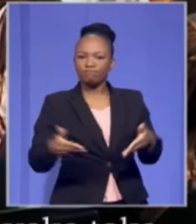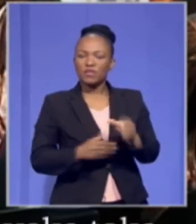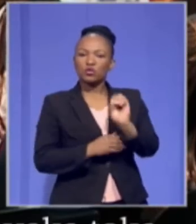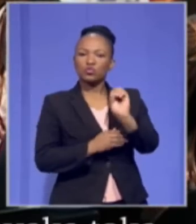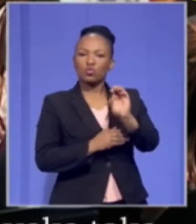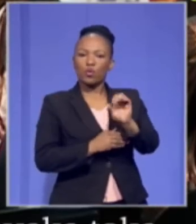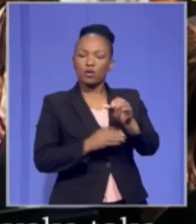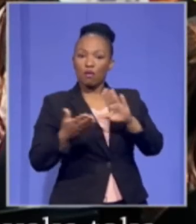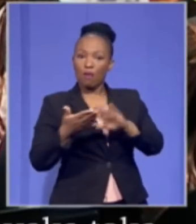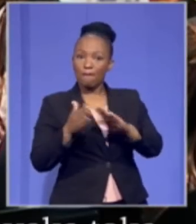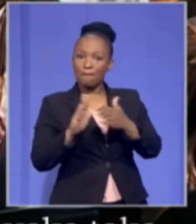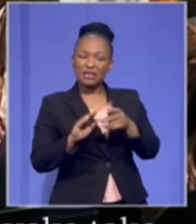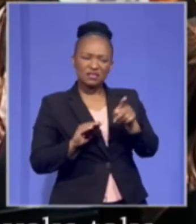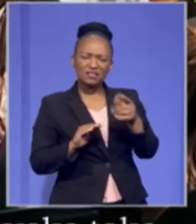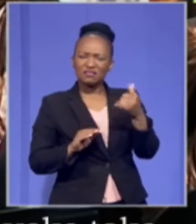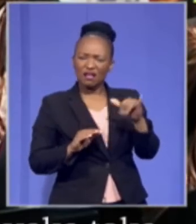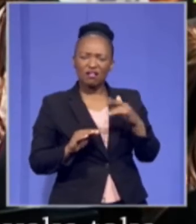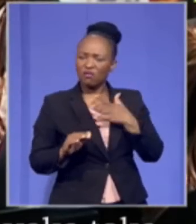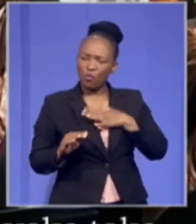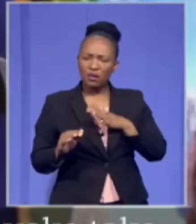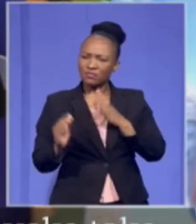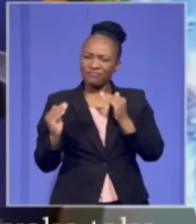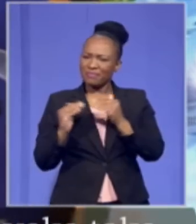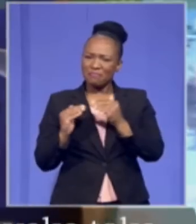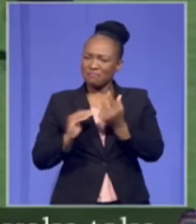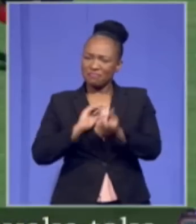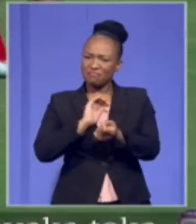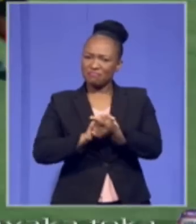ba sa nyaka toka le ge go le bjalo.